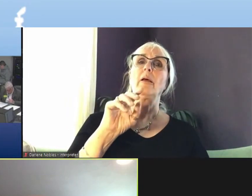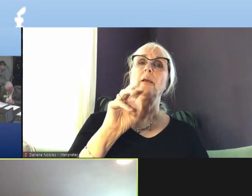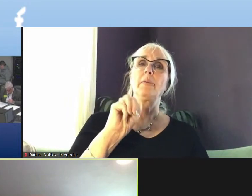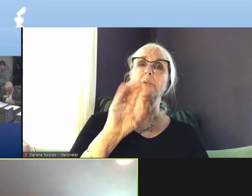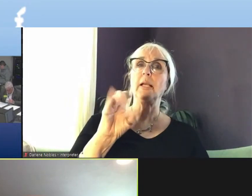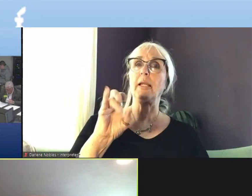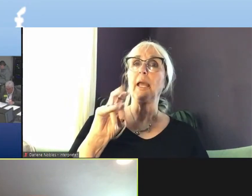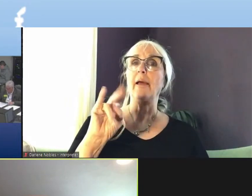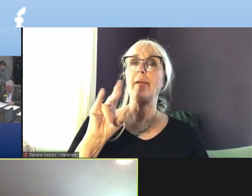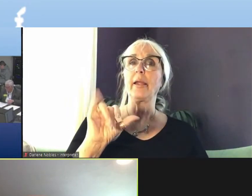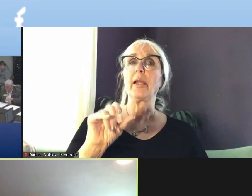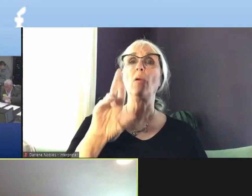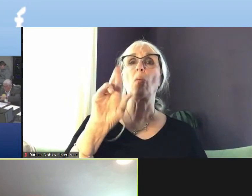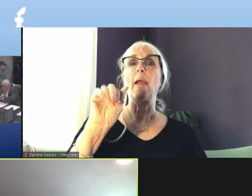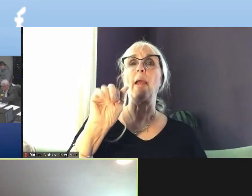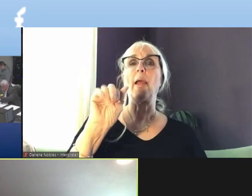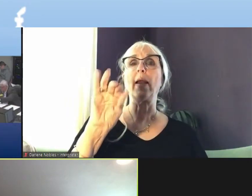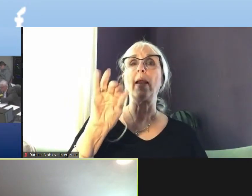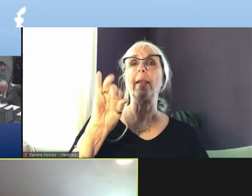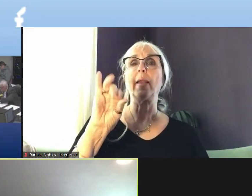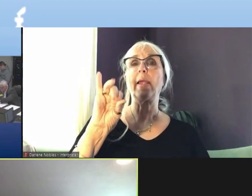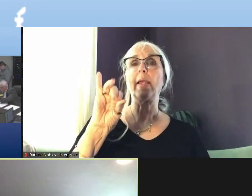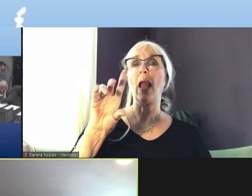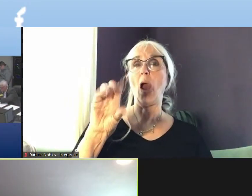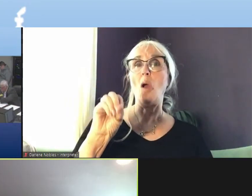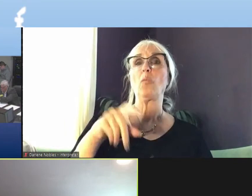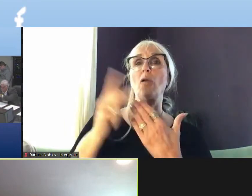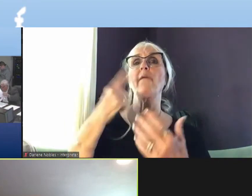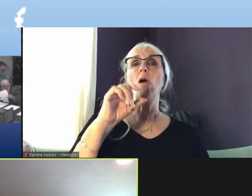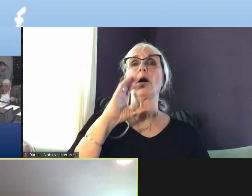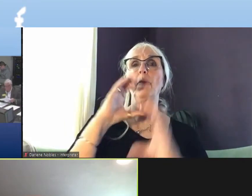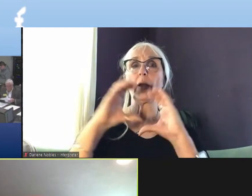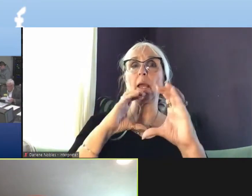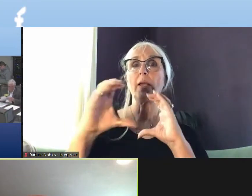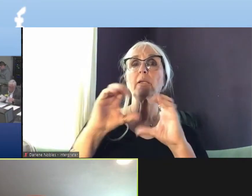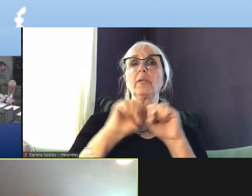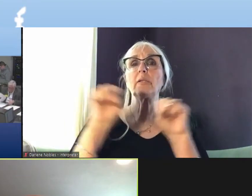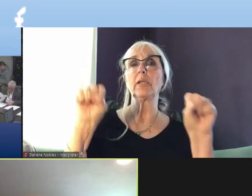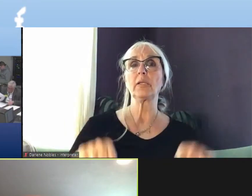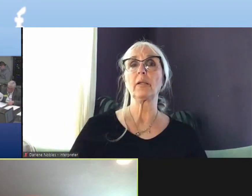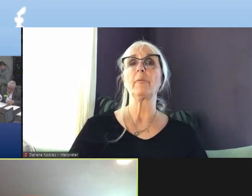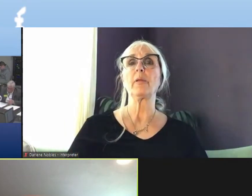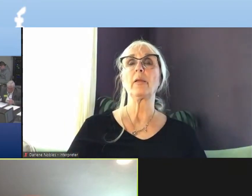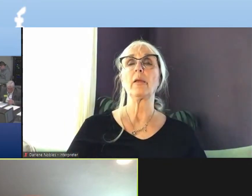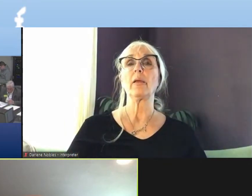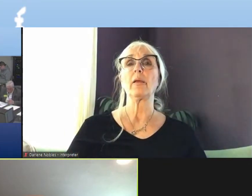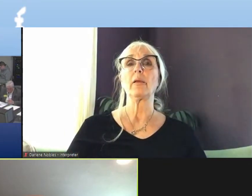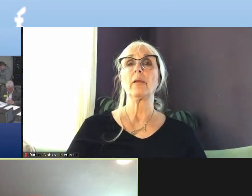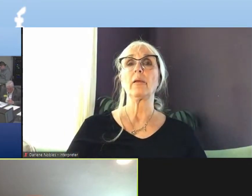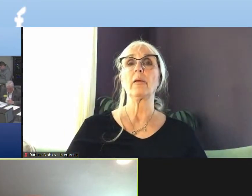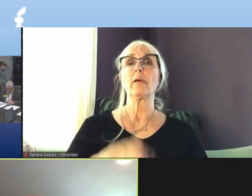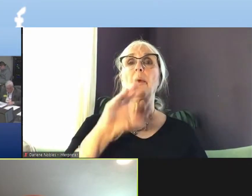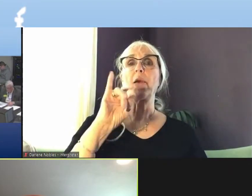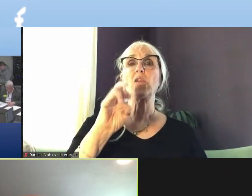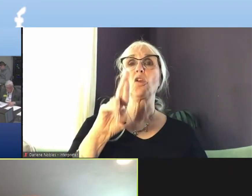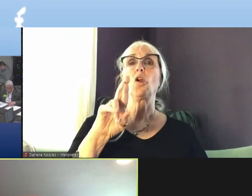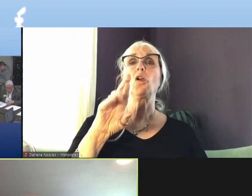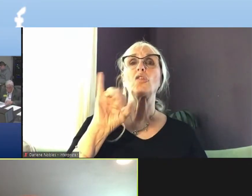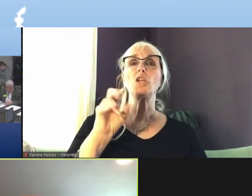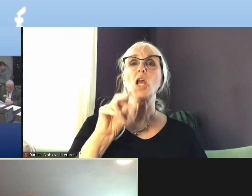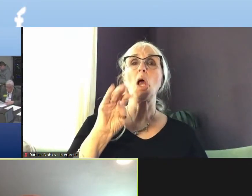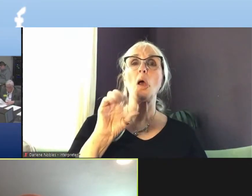site expansion to existing simulcast communication system. Commissioner Jones had requested a report this time. Frank was